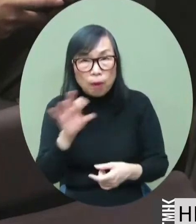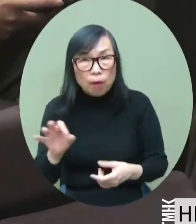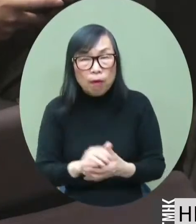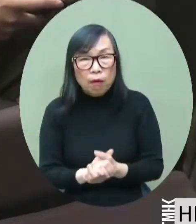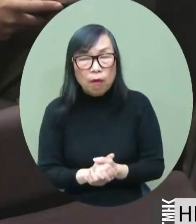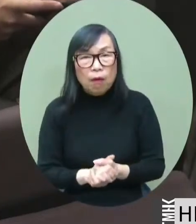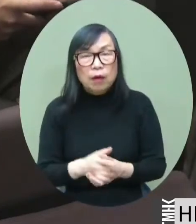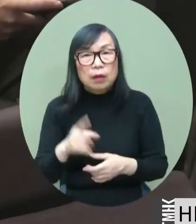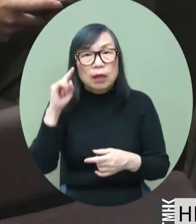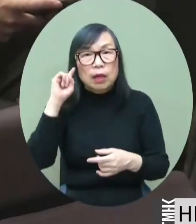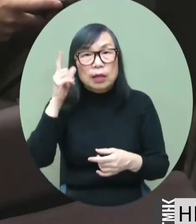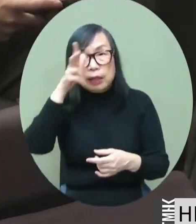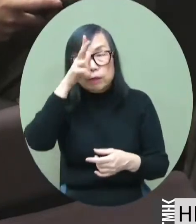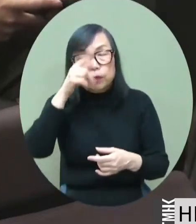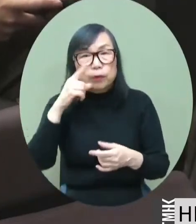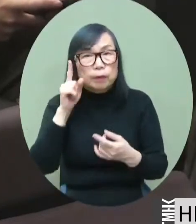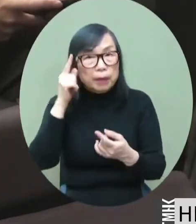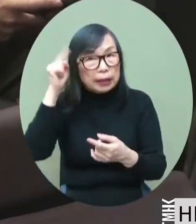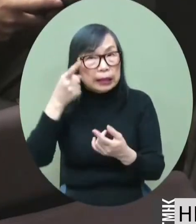the